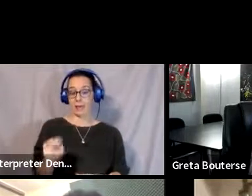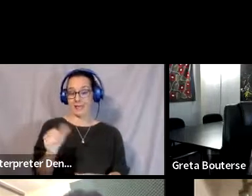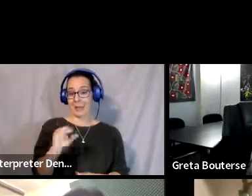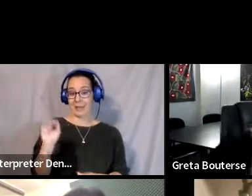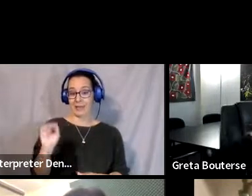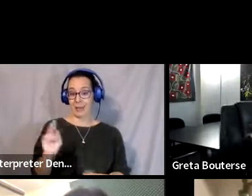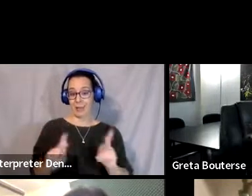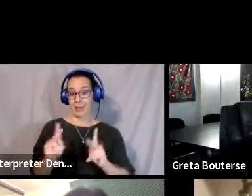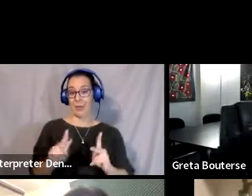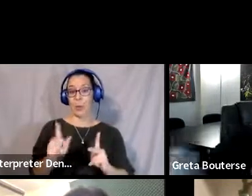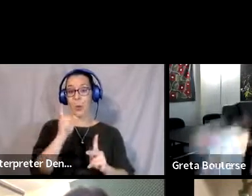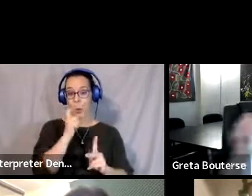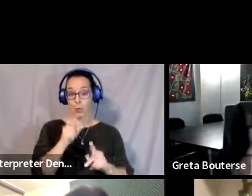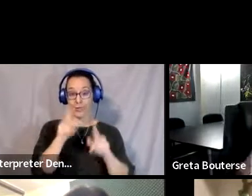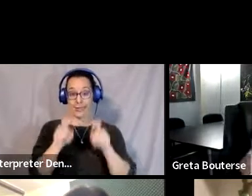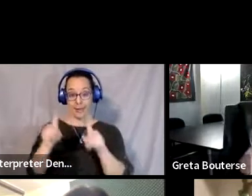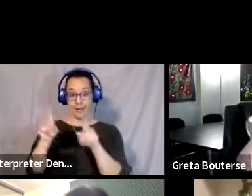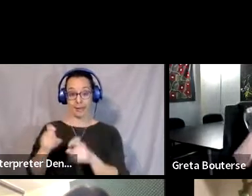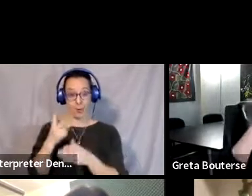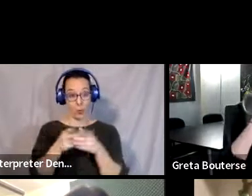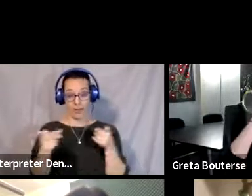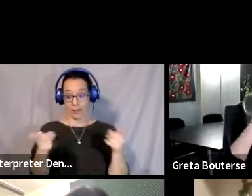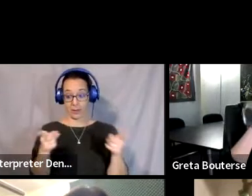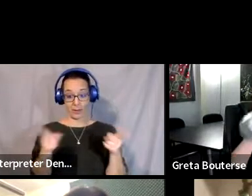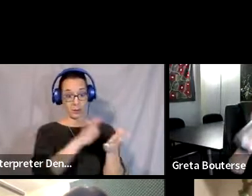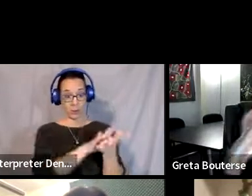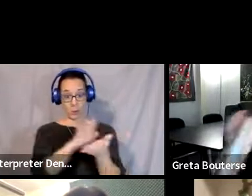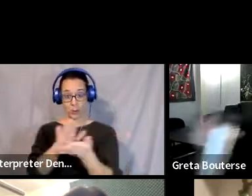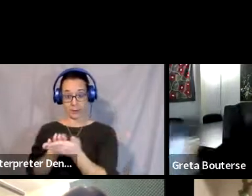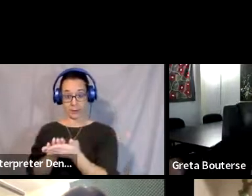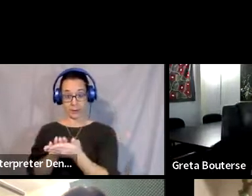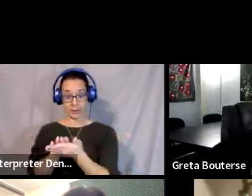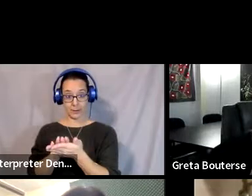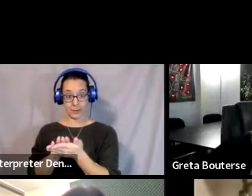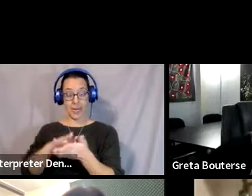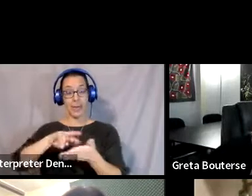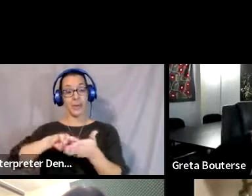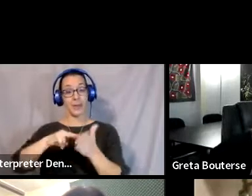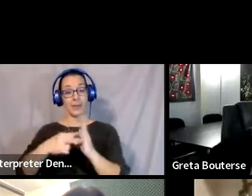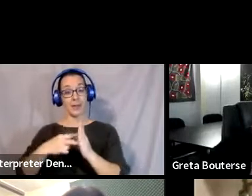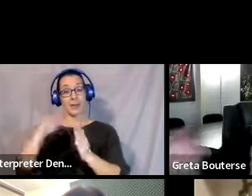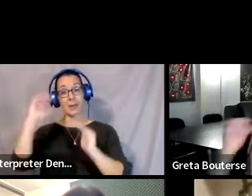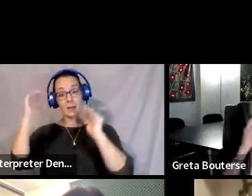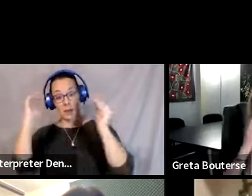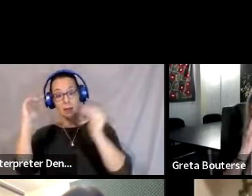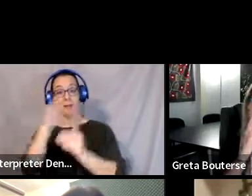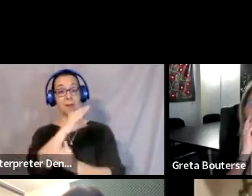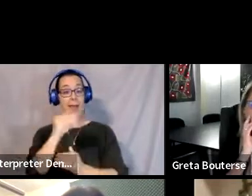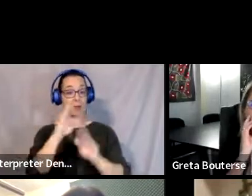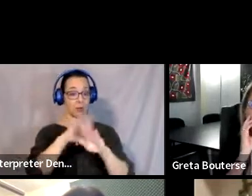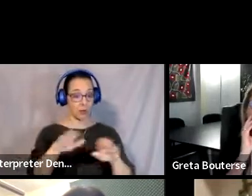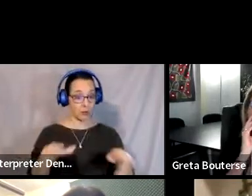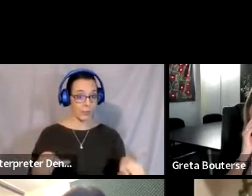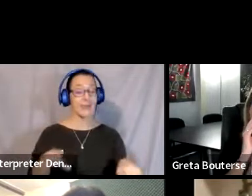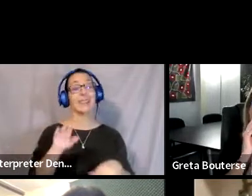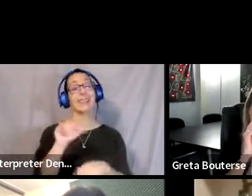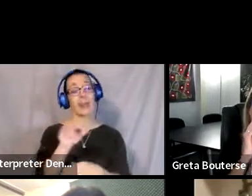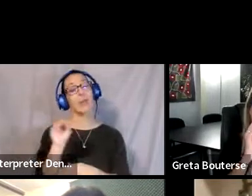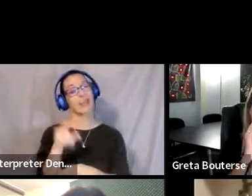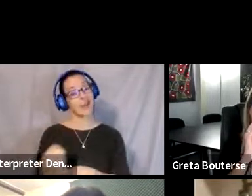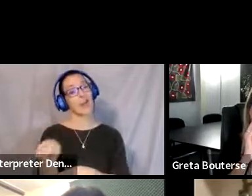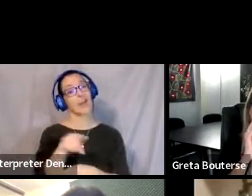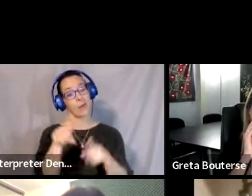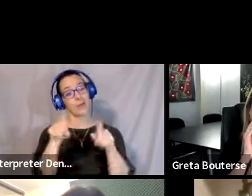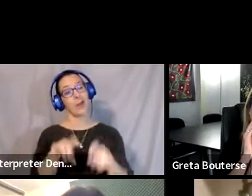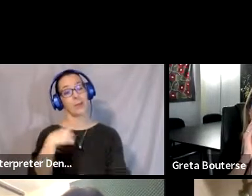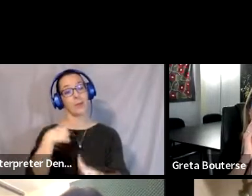the test on both of our campuses, that's adults and minors, are testing positive. And